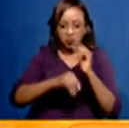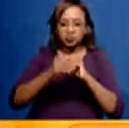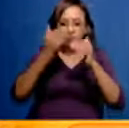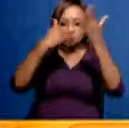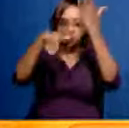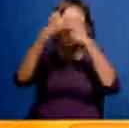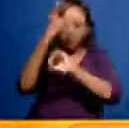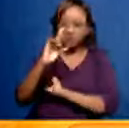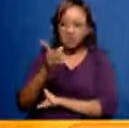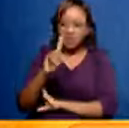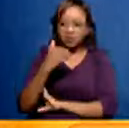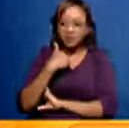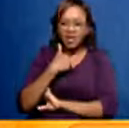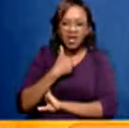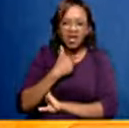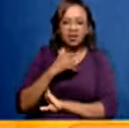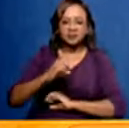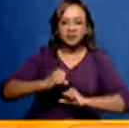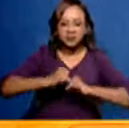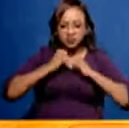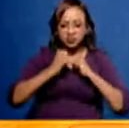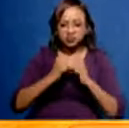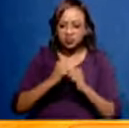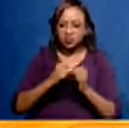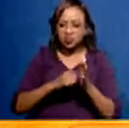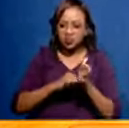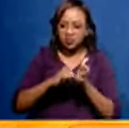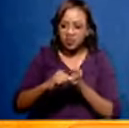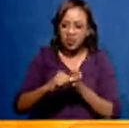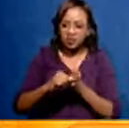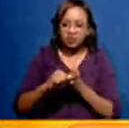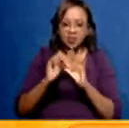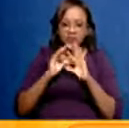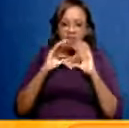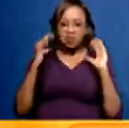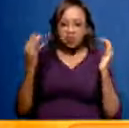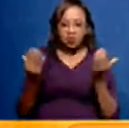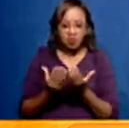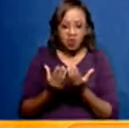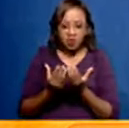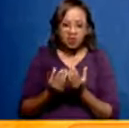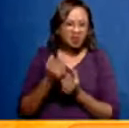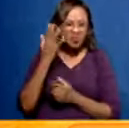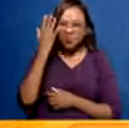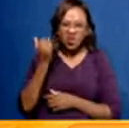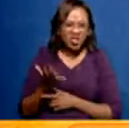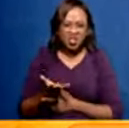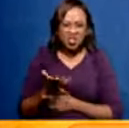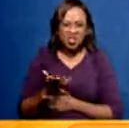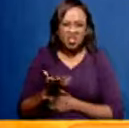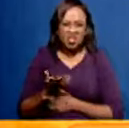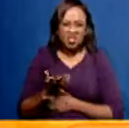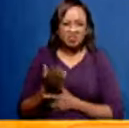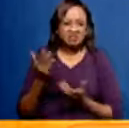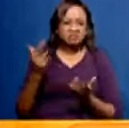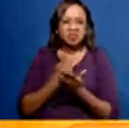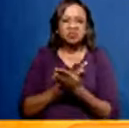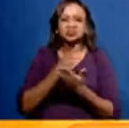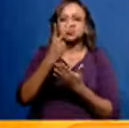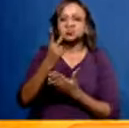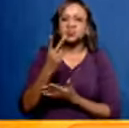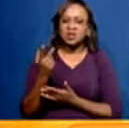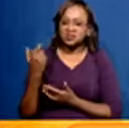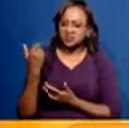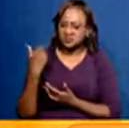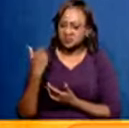has an extremely strong brand globally. And why would I say that? Because only in the last 2 weeks I